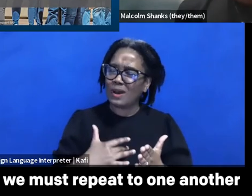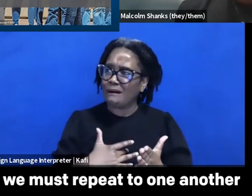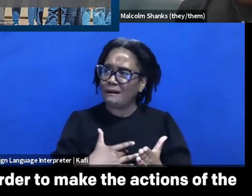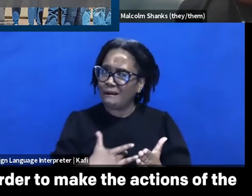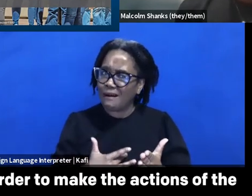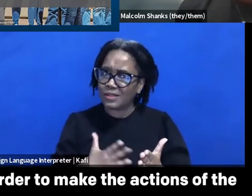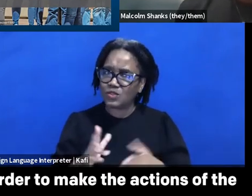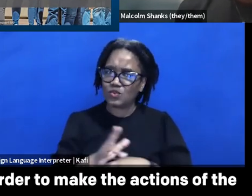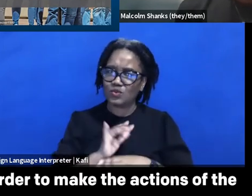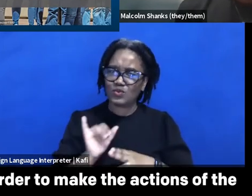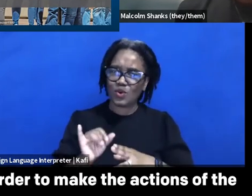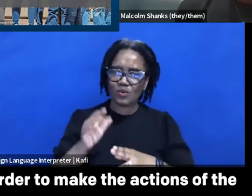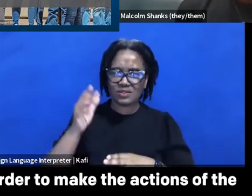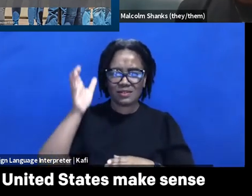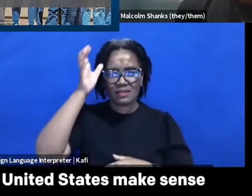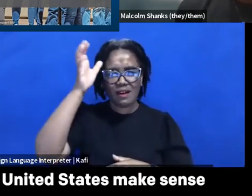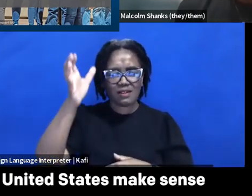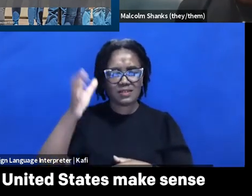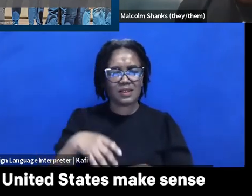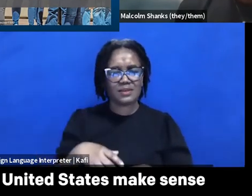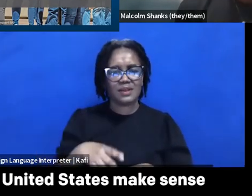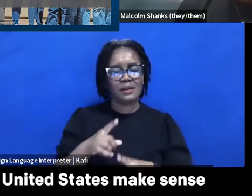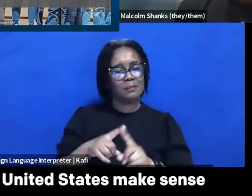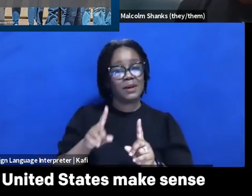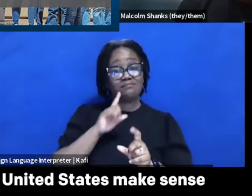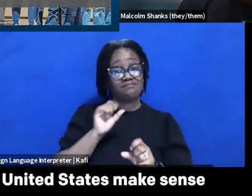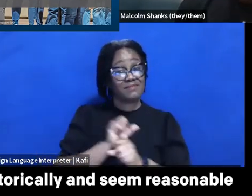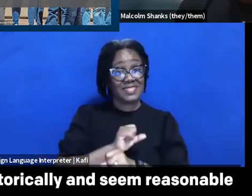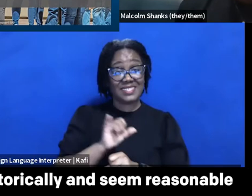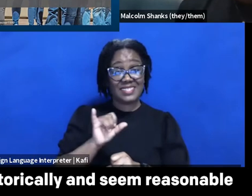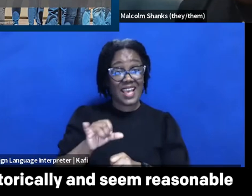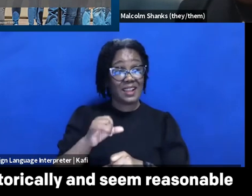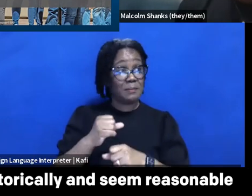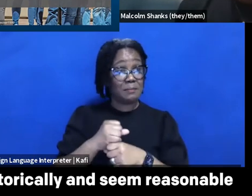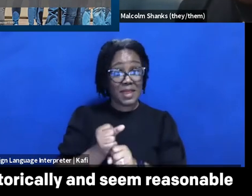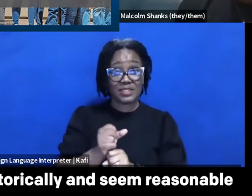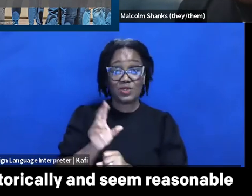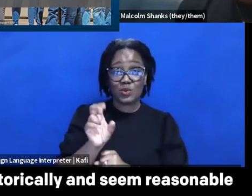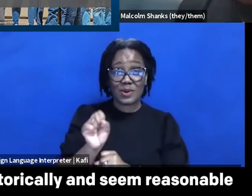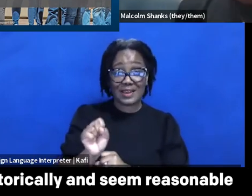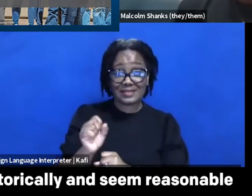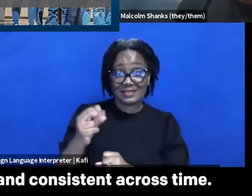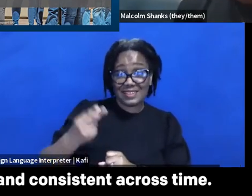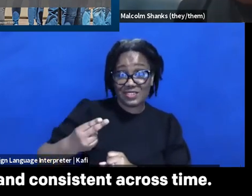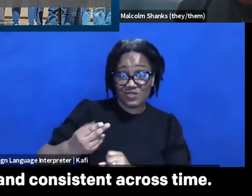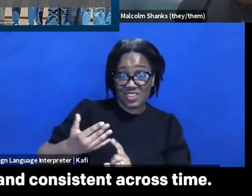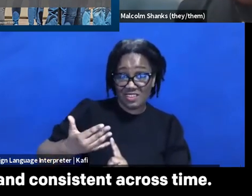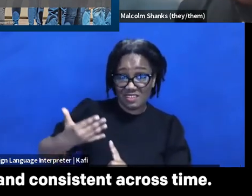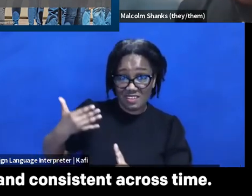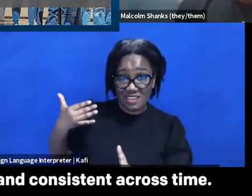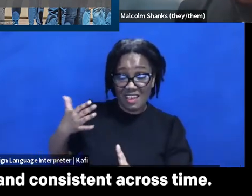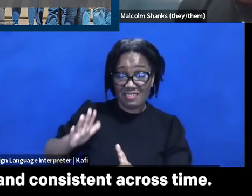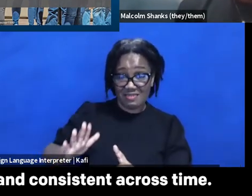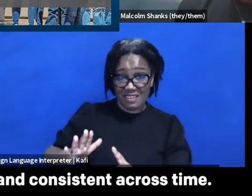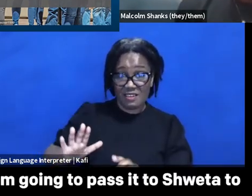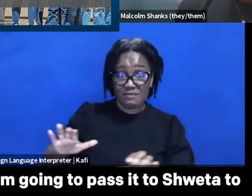one another in order to make the actions of the United States make sense historically and seem reasonable and consistent across